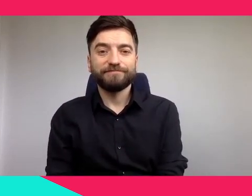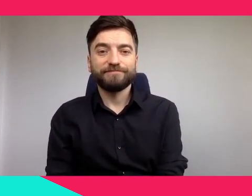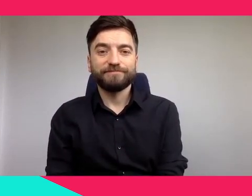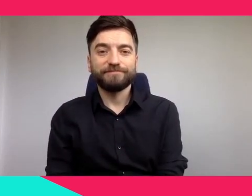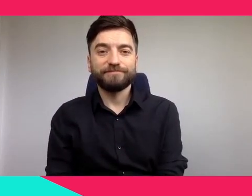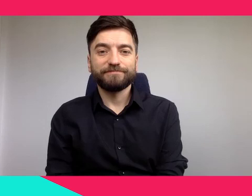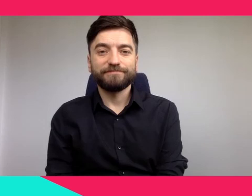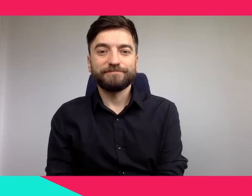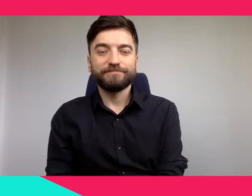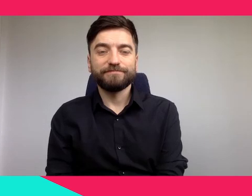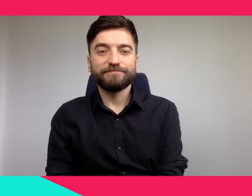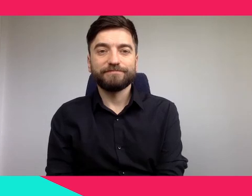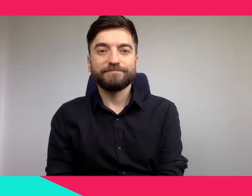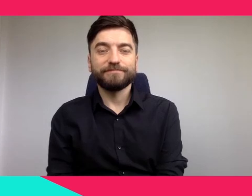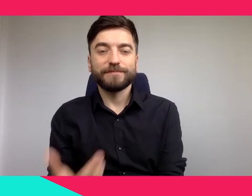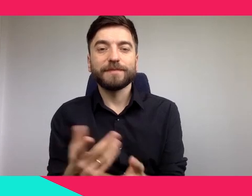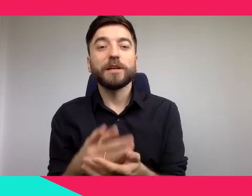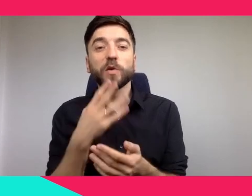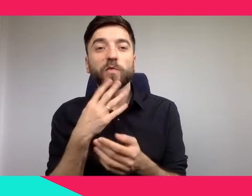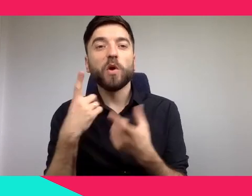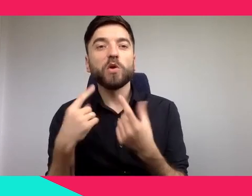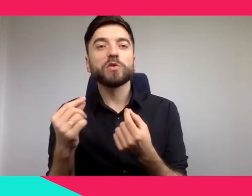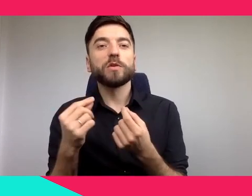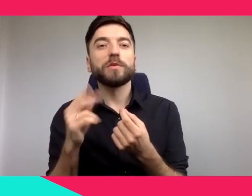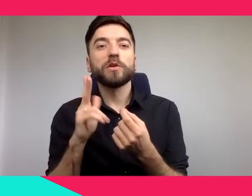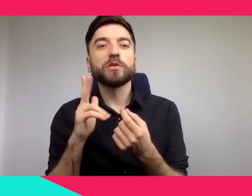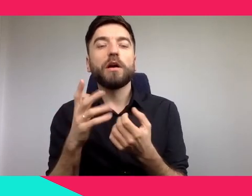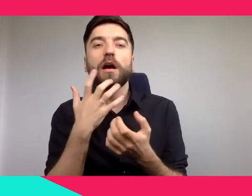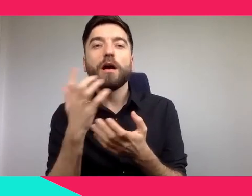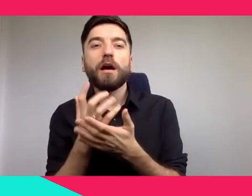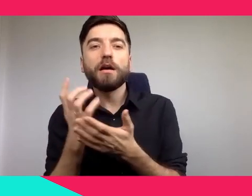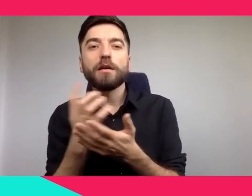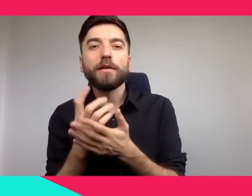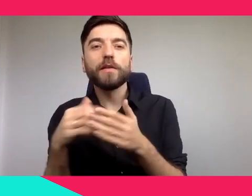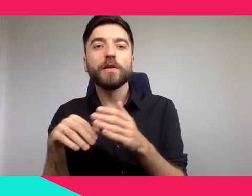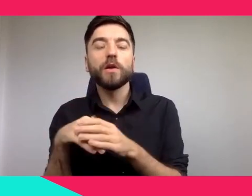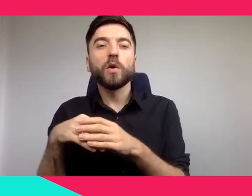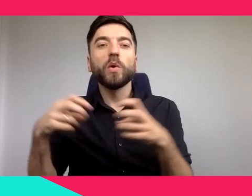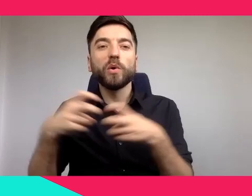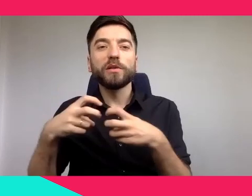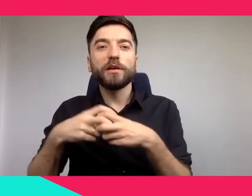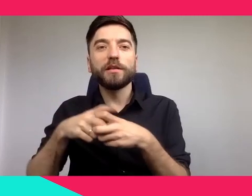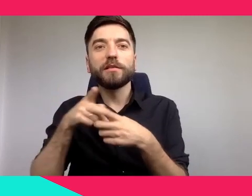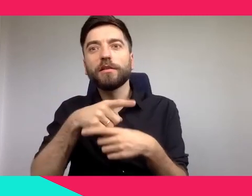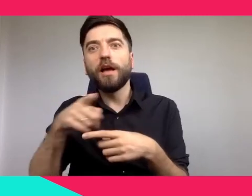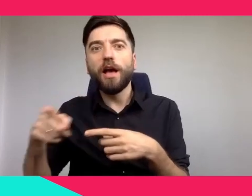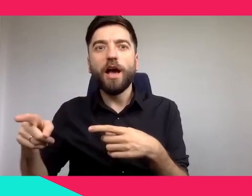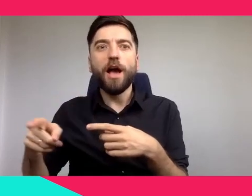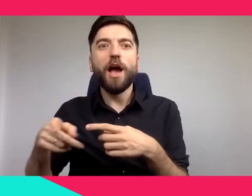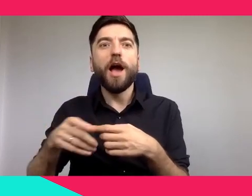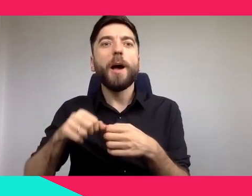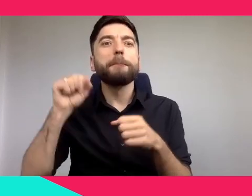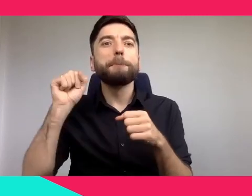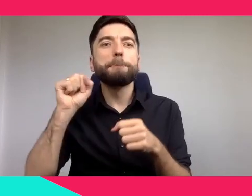already digitized the rest of our collection and did weird things with it. So